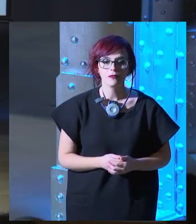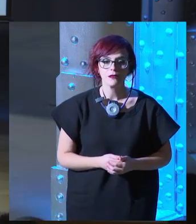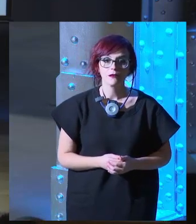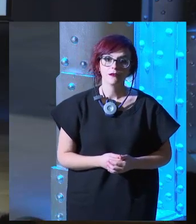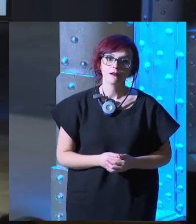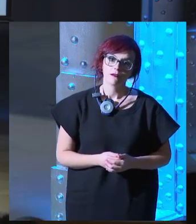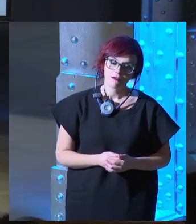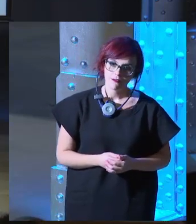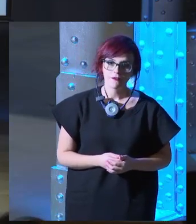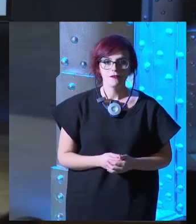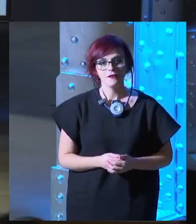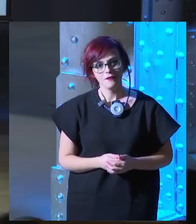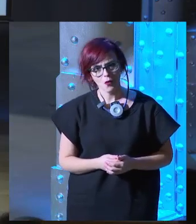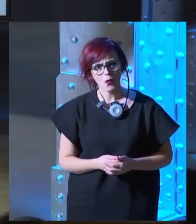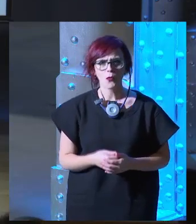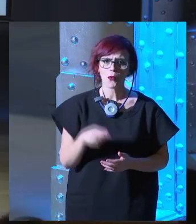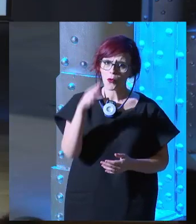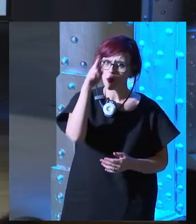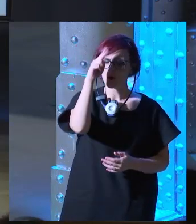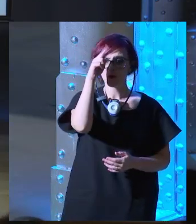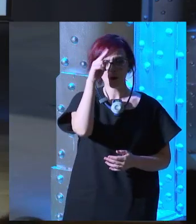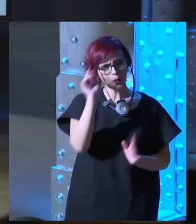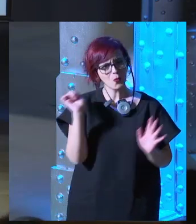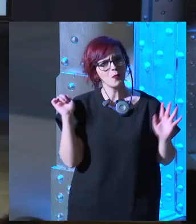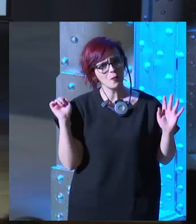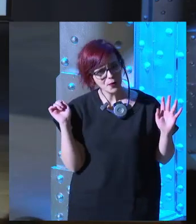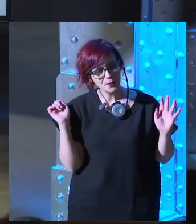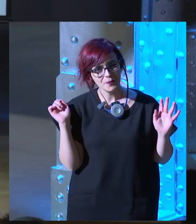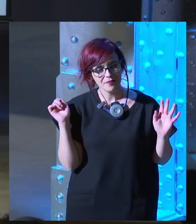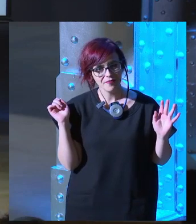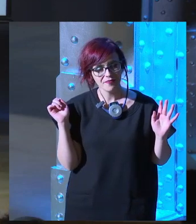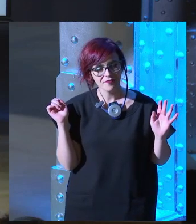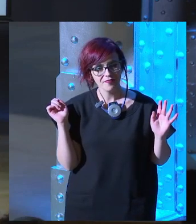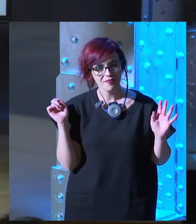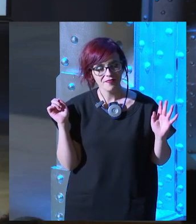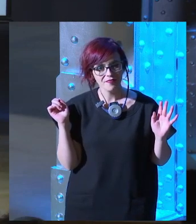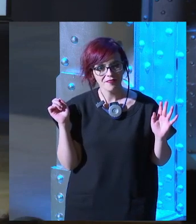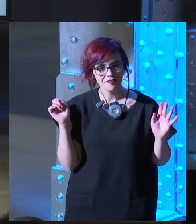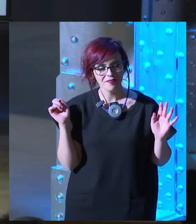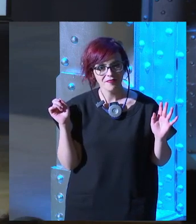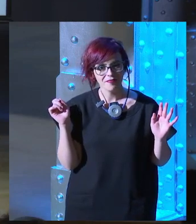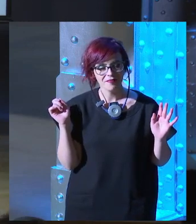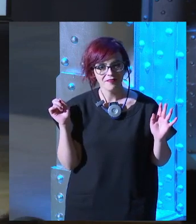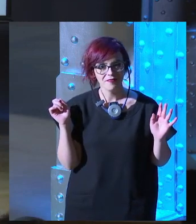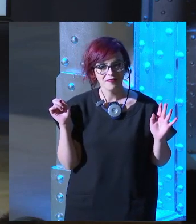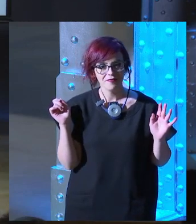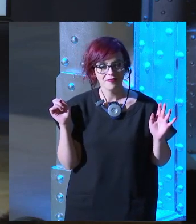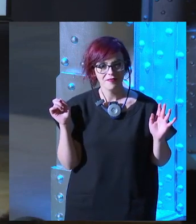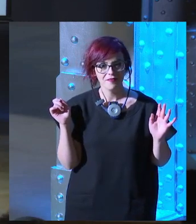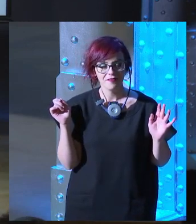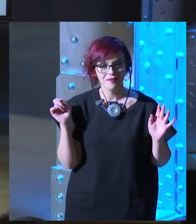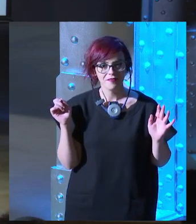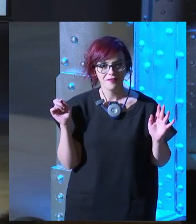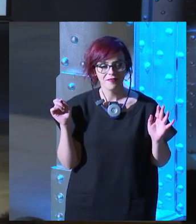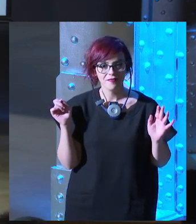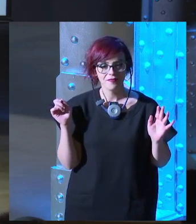This is very worrying. Because it's really like Mark Ruffalo playing the Incredible Hulk. And in